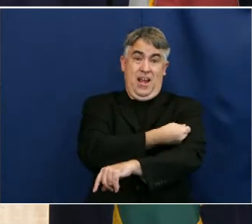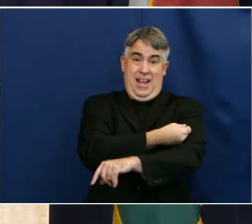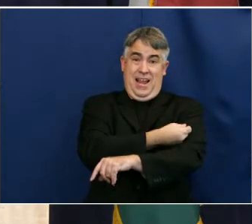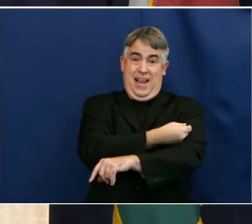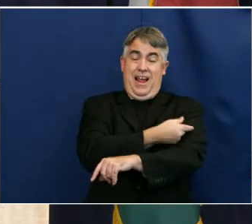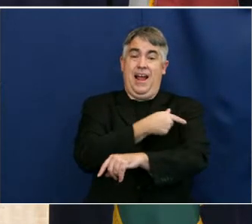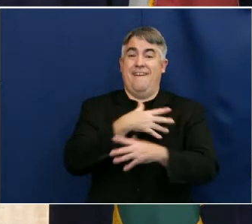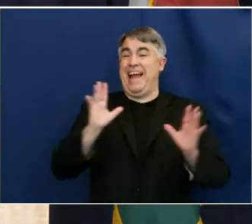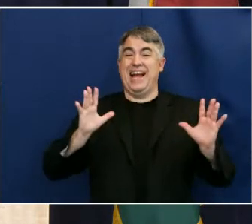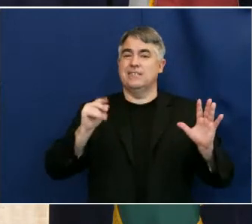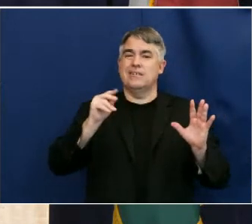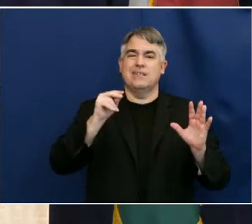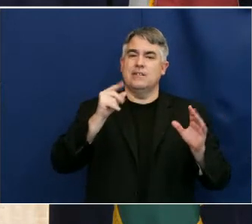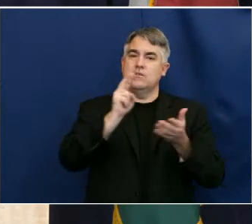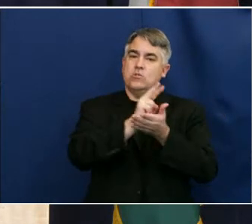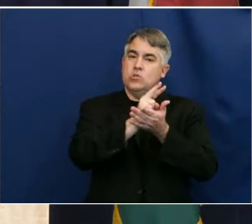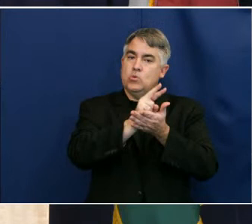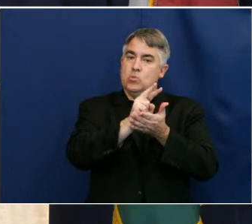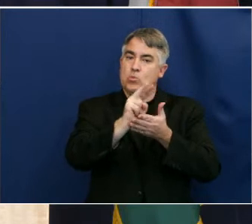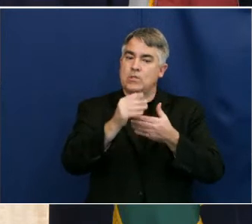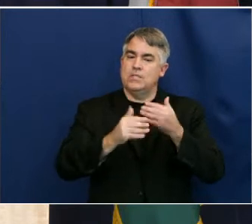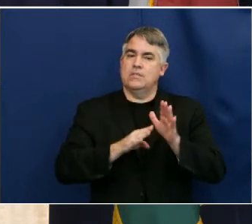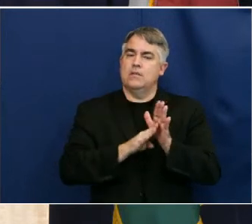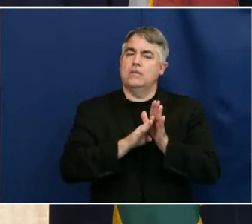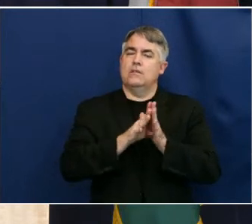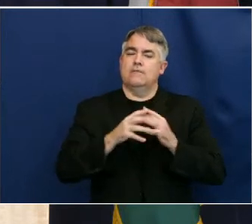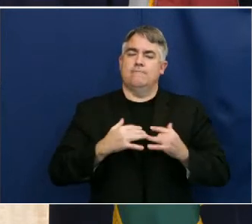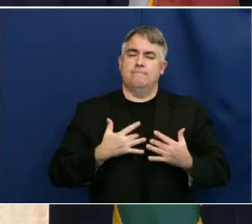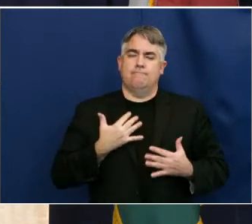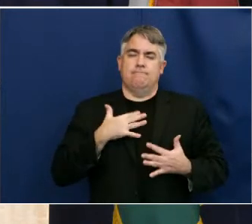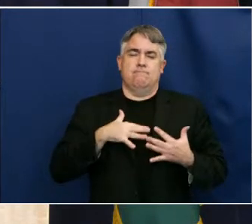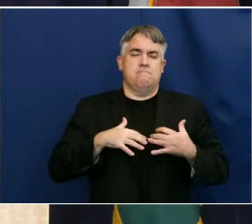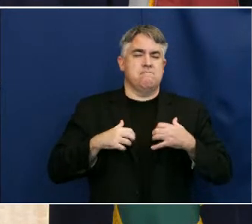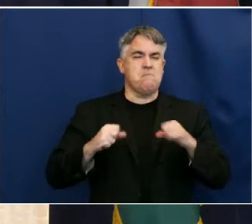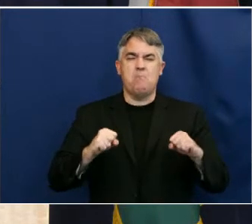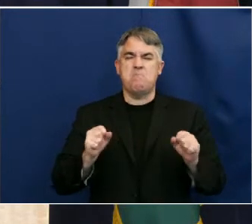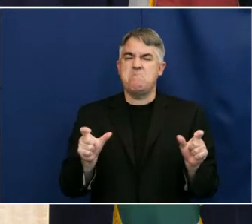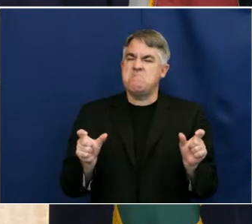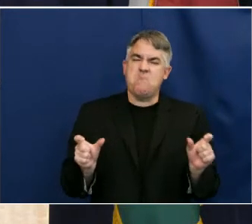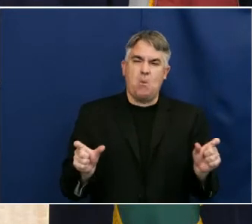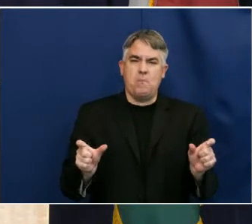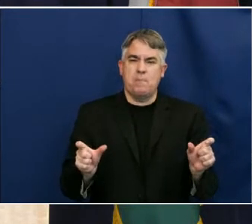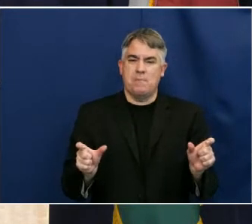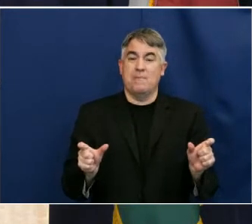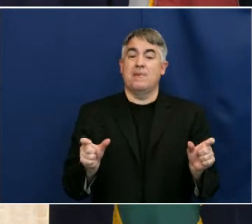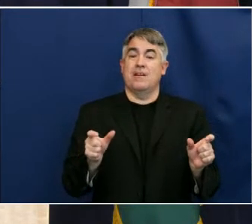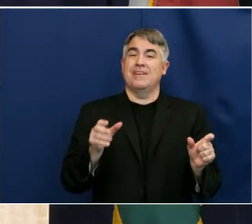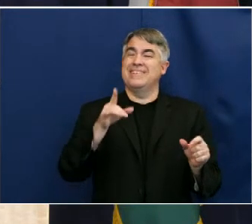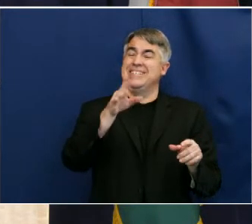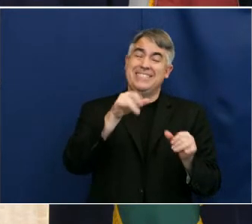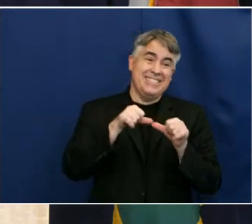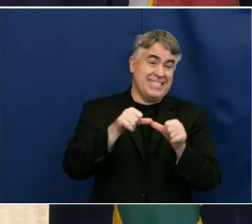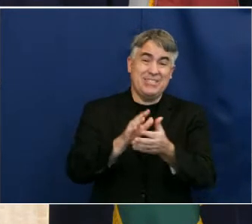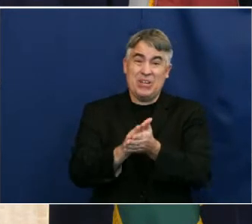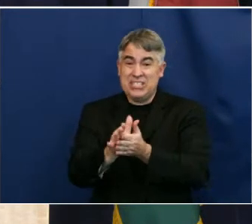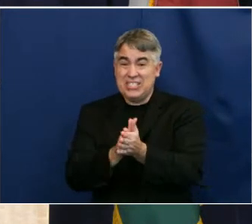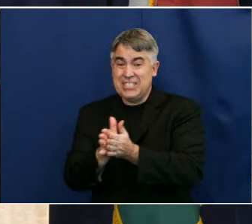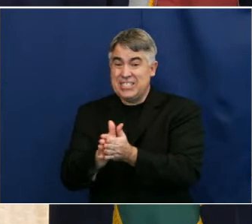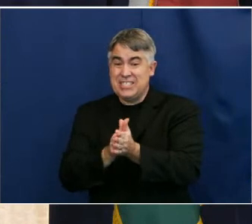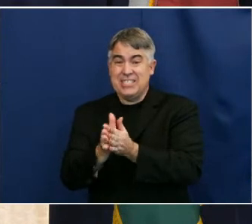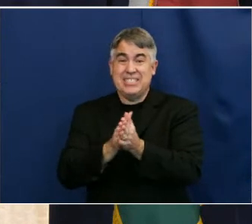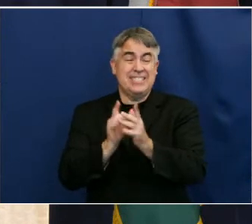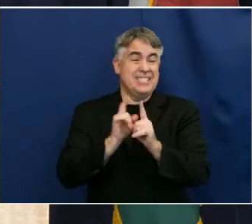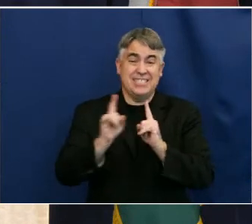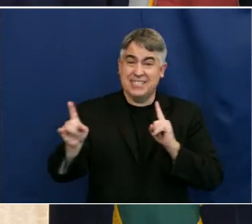wear their masks, wash their hands, and watch their distance, because we do not yet have herd immunity in our